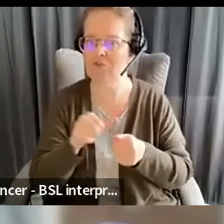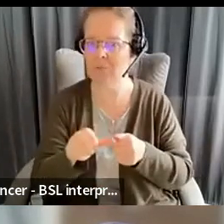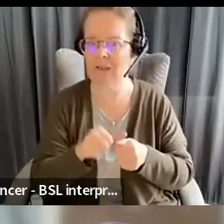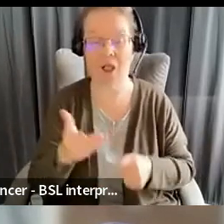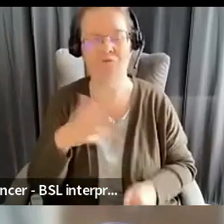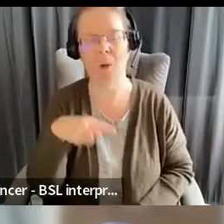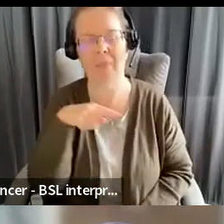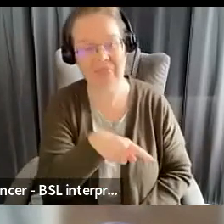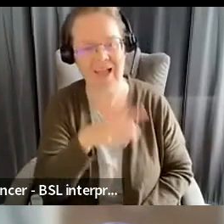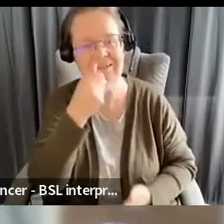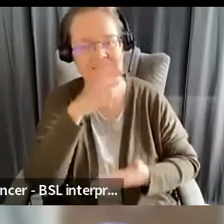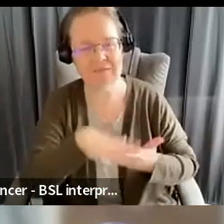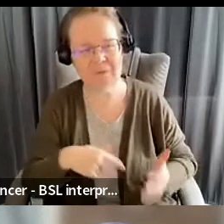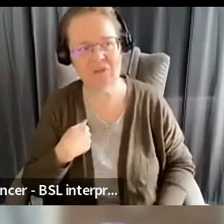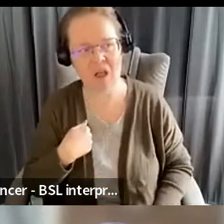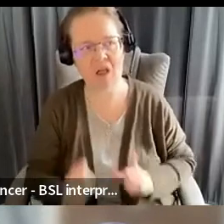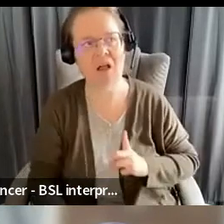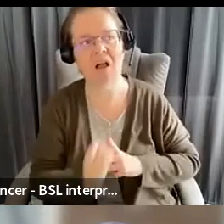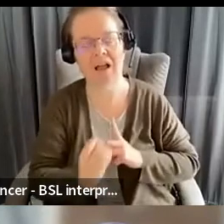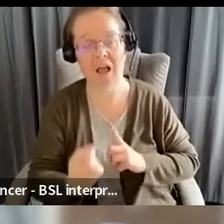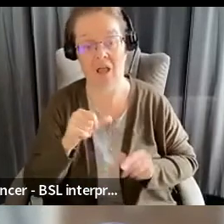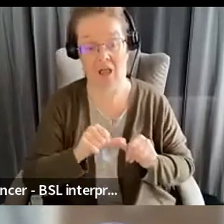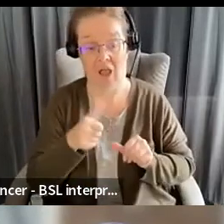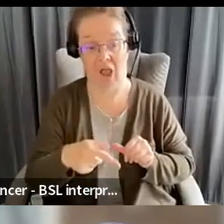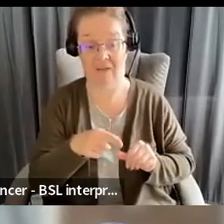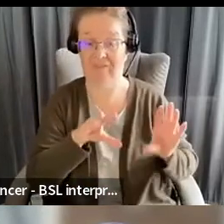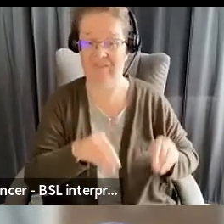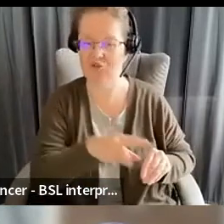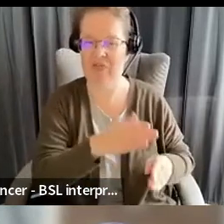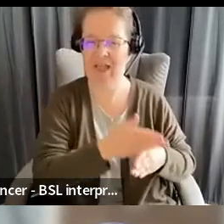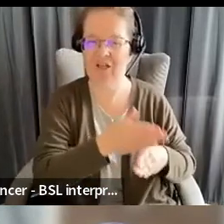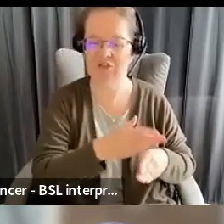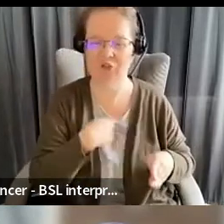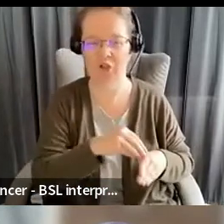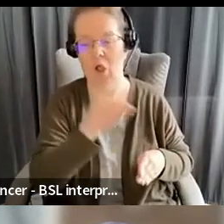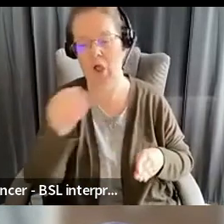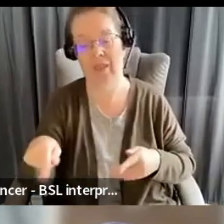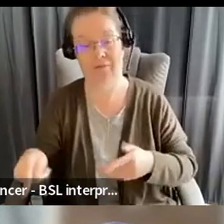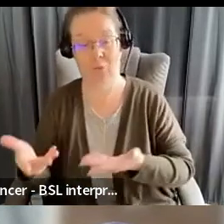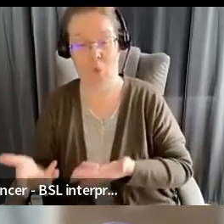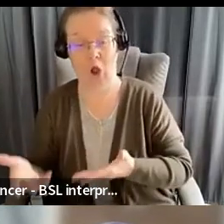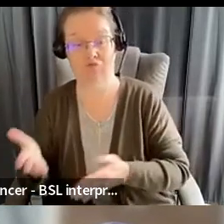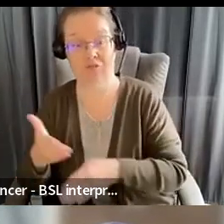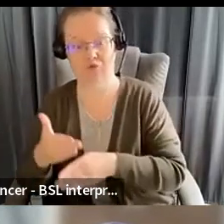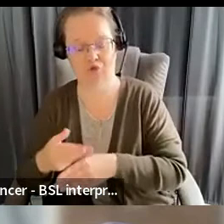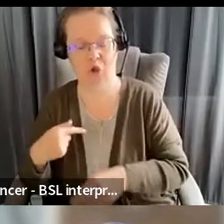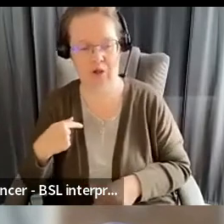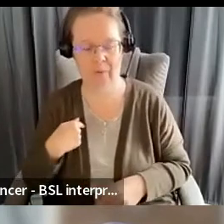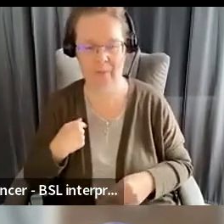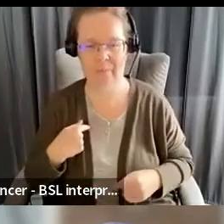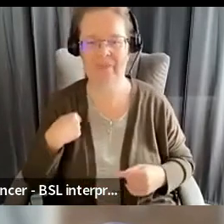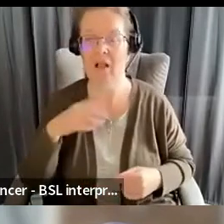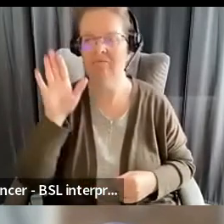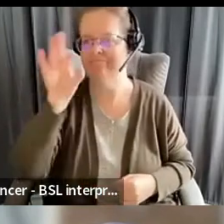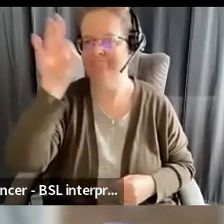from that experience, after I finished that assignment and then I came on to the current one, I requested for a standing